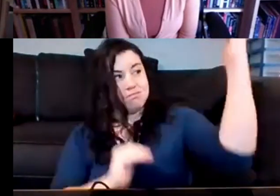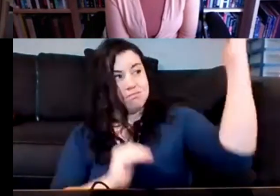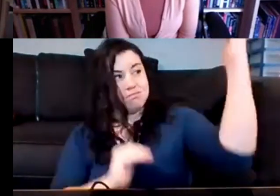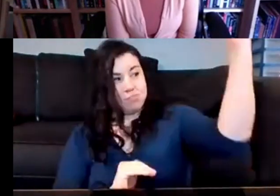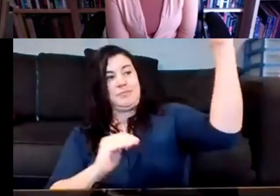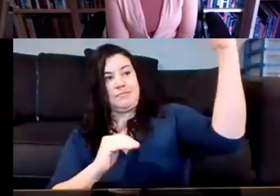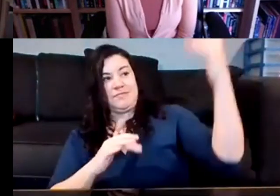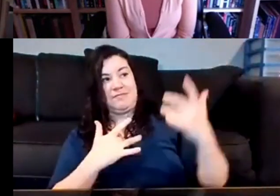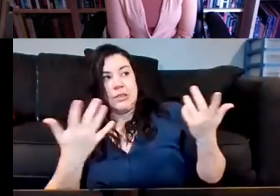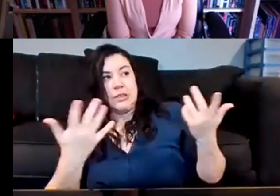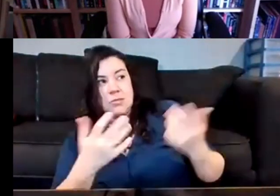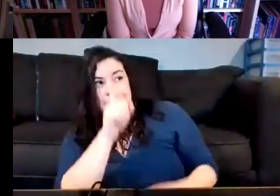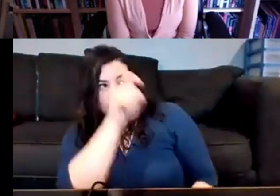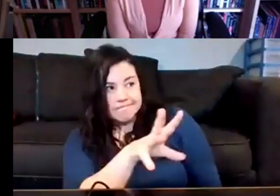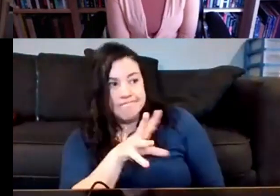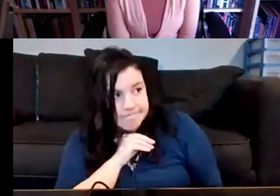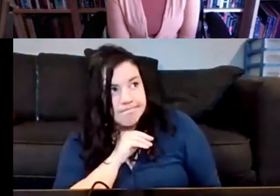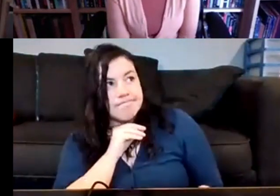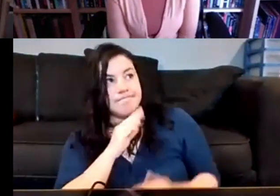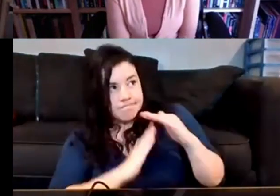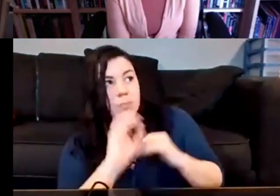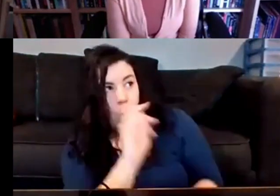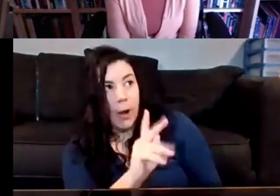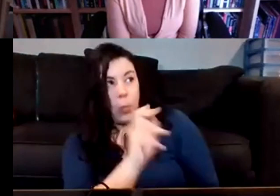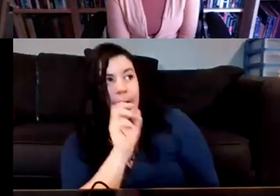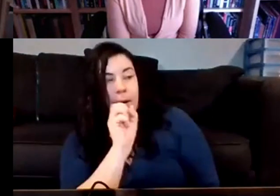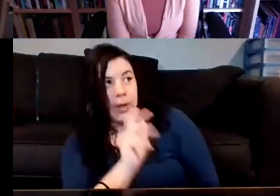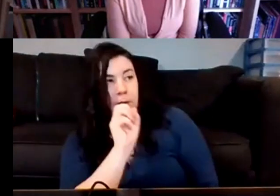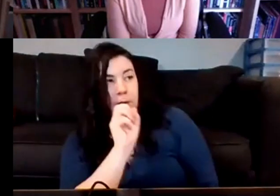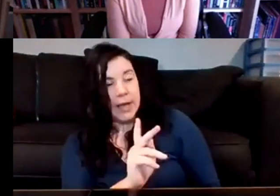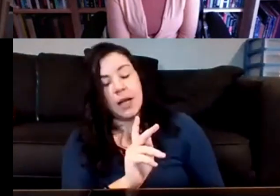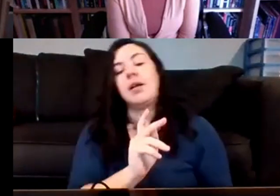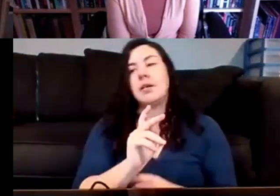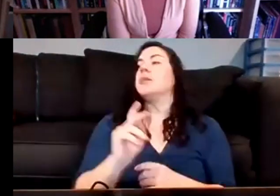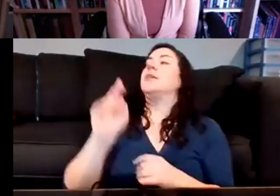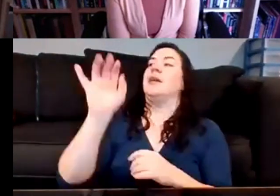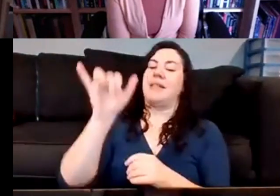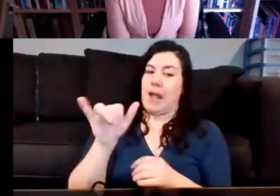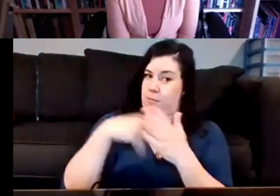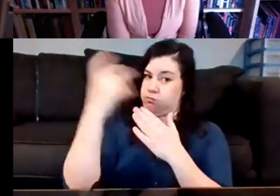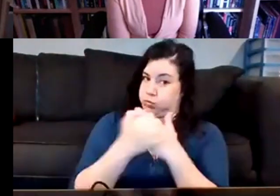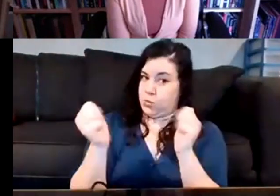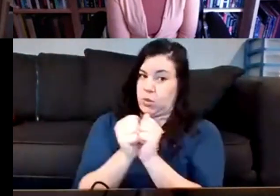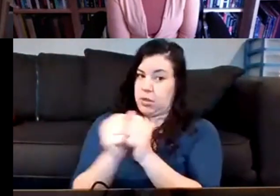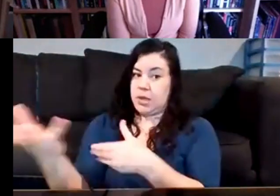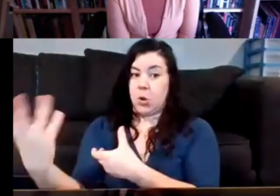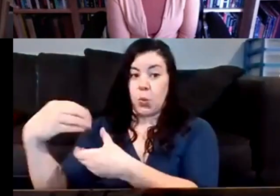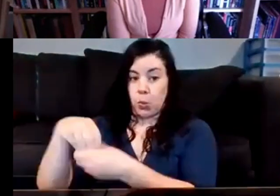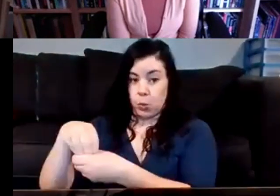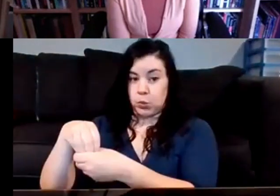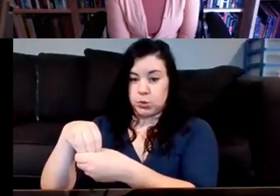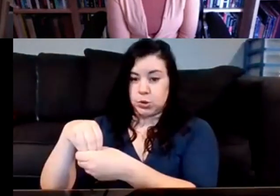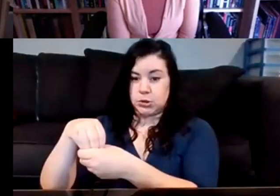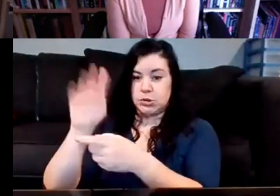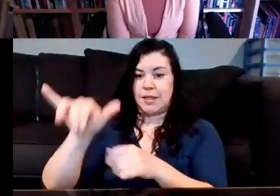so many people, unfortunately, the project of inclusion, I think, has really warped a lot of thinking. It's a lot of